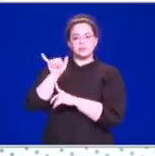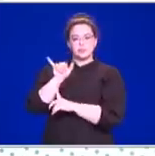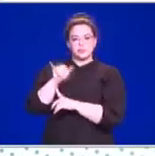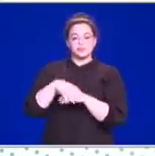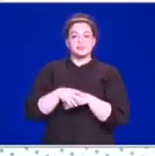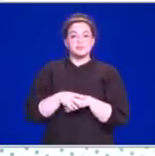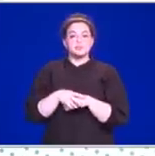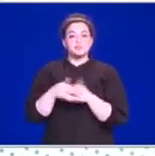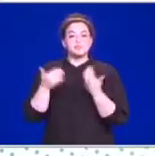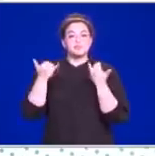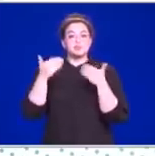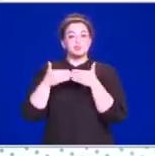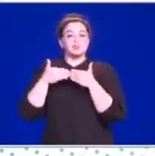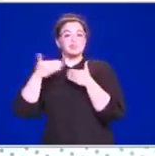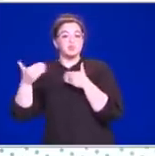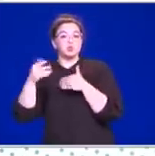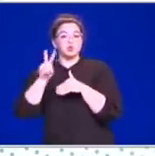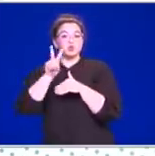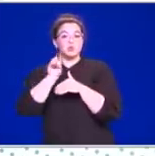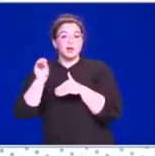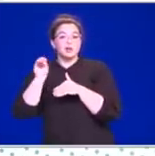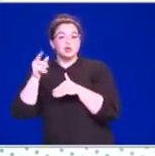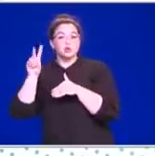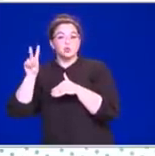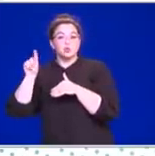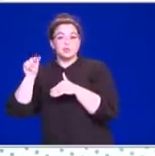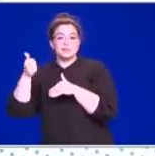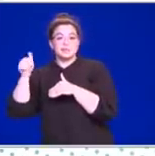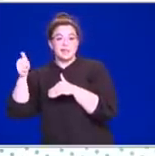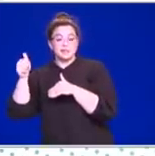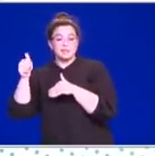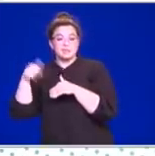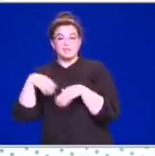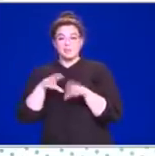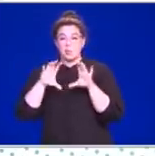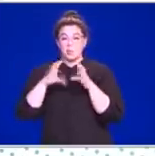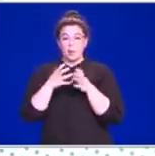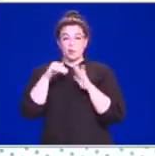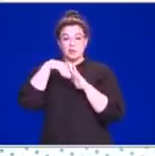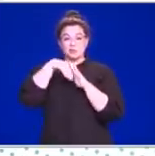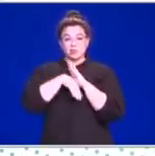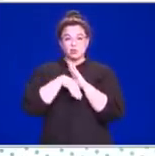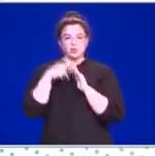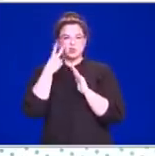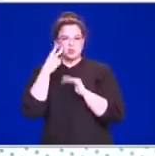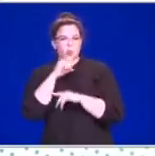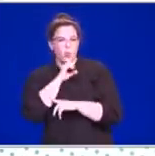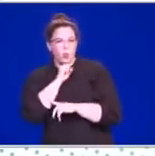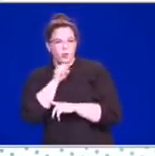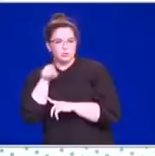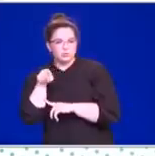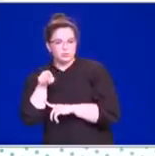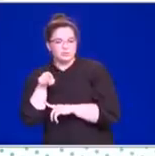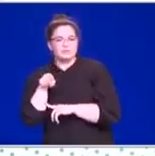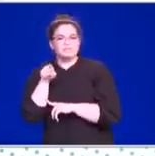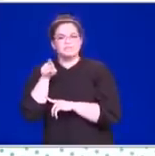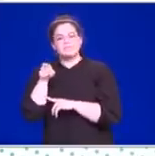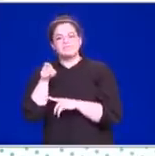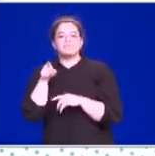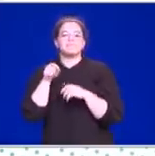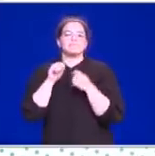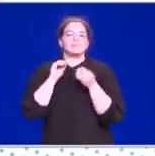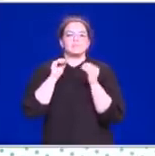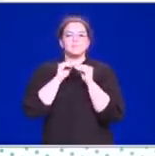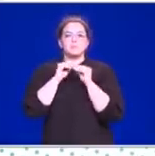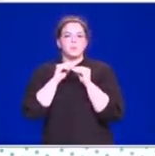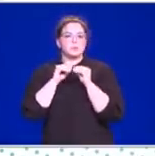Moving ahead to the 2000 to 2010 decade, population decline, those counties shaded in orange, became somewhat more